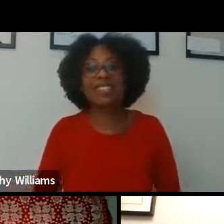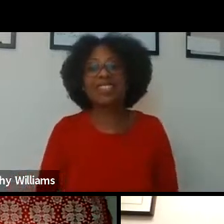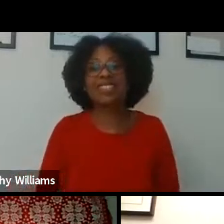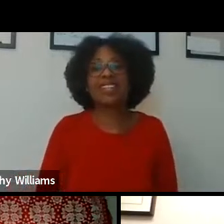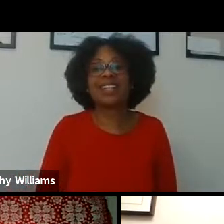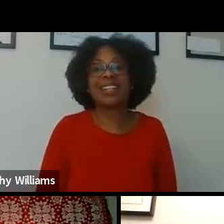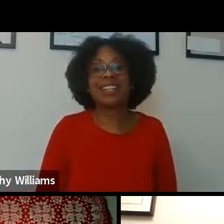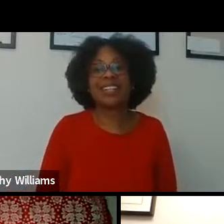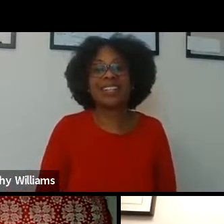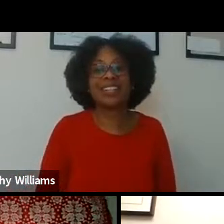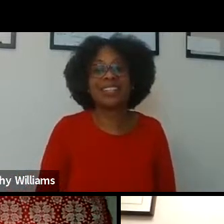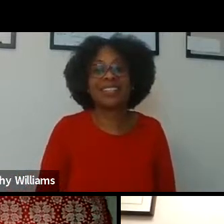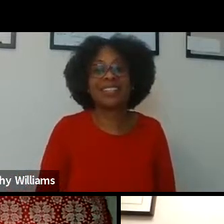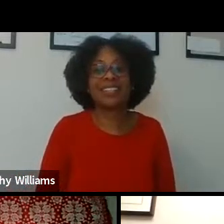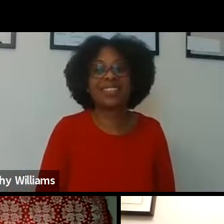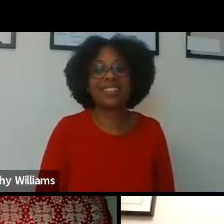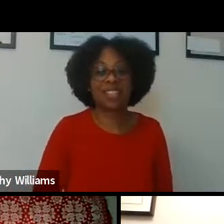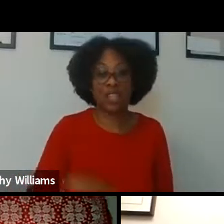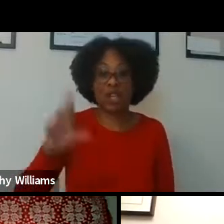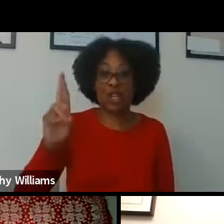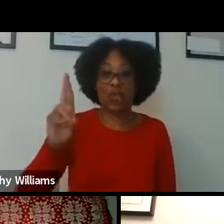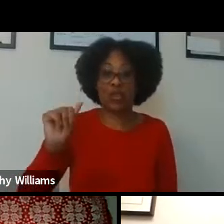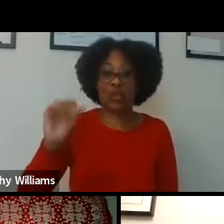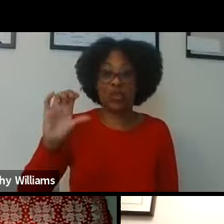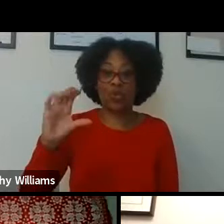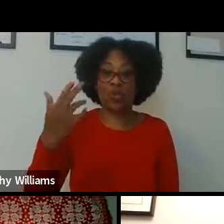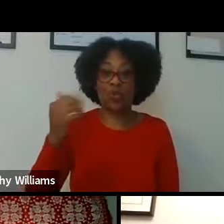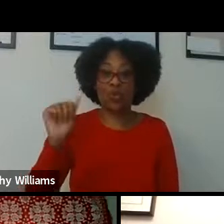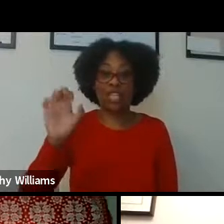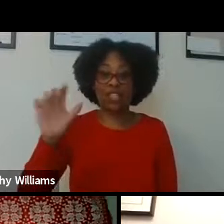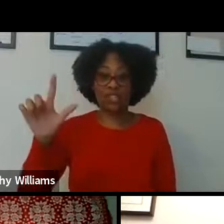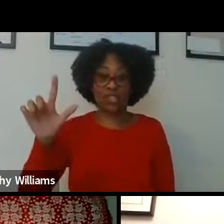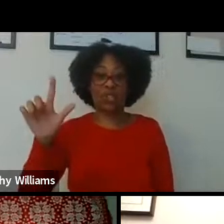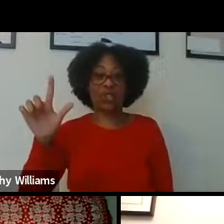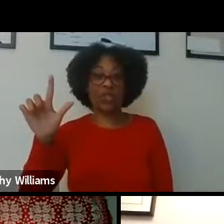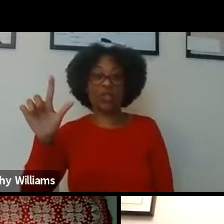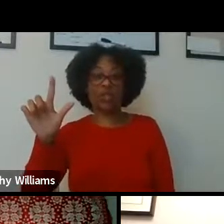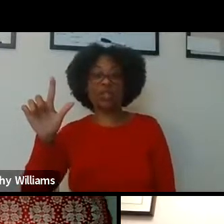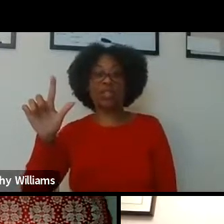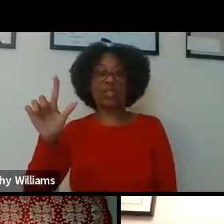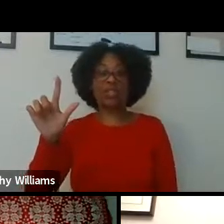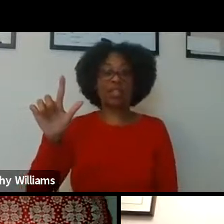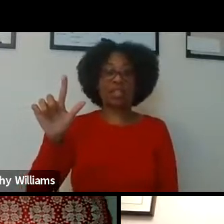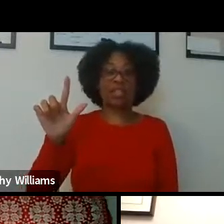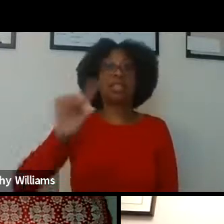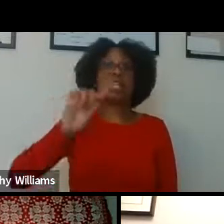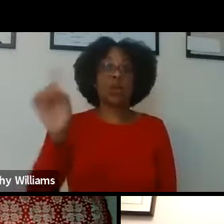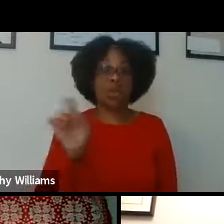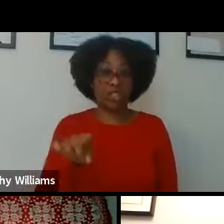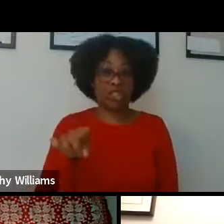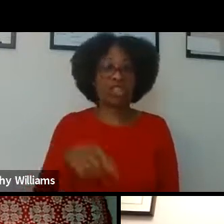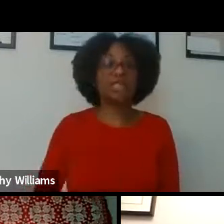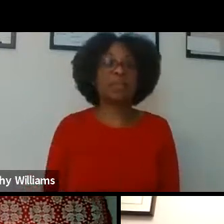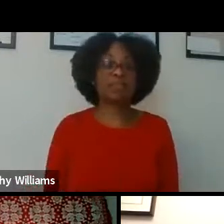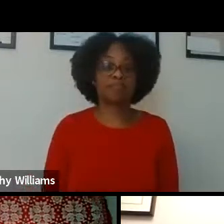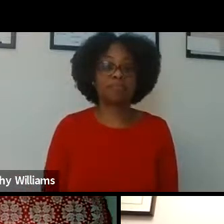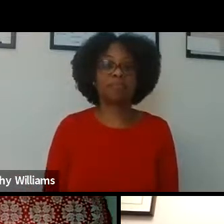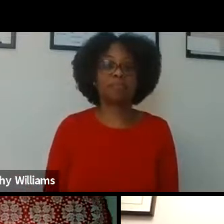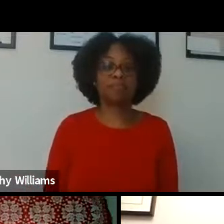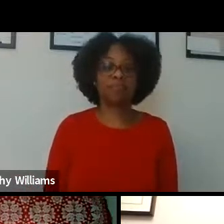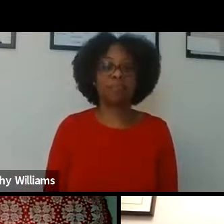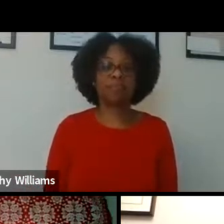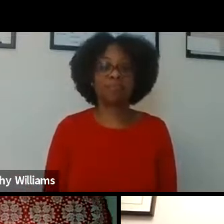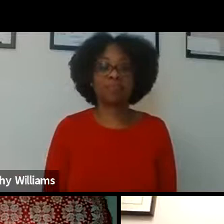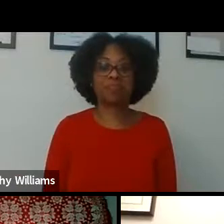So Rachel, the the question there that I